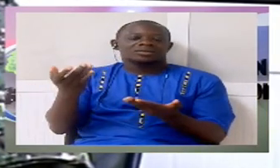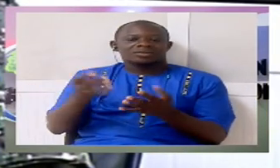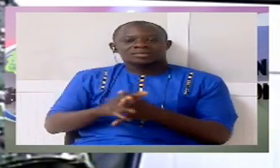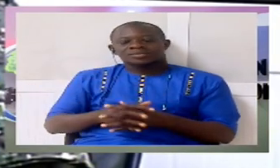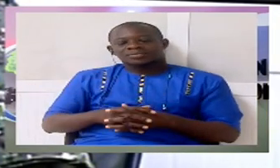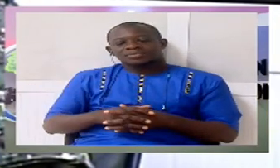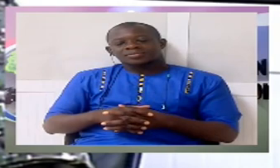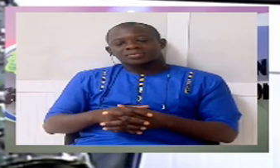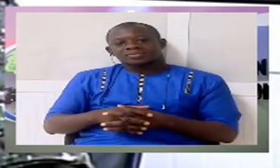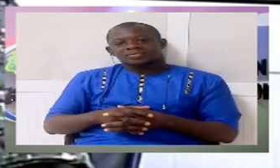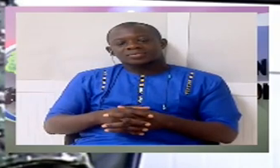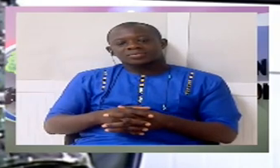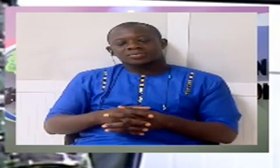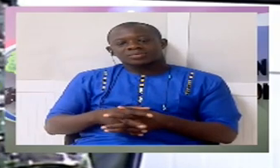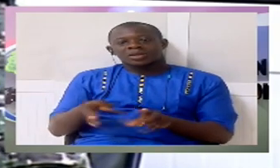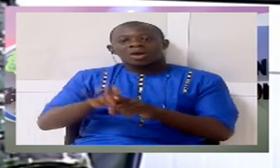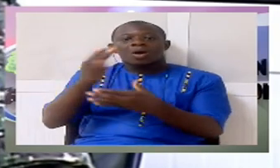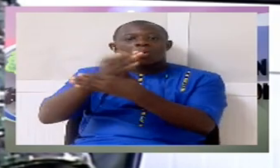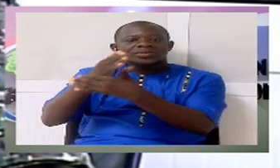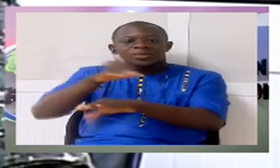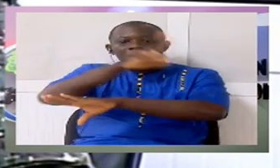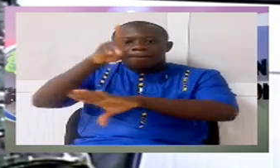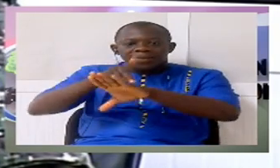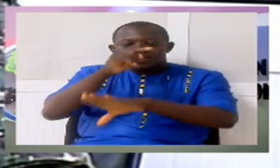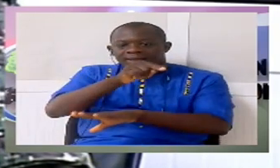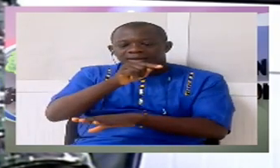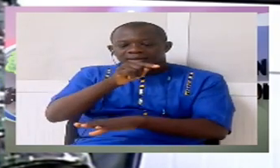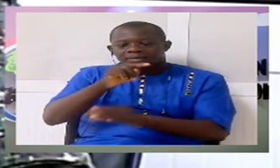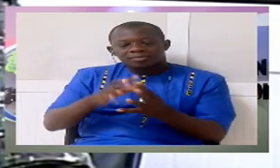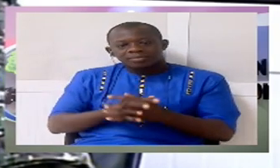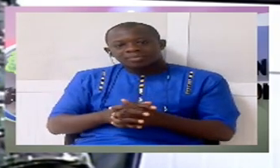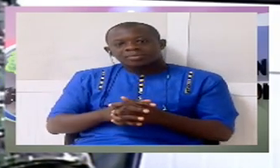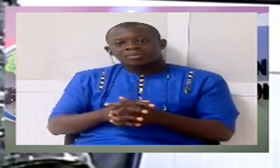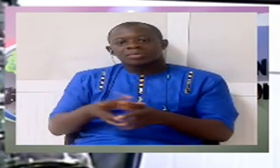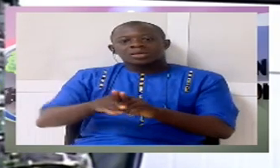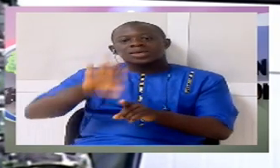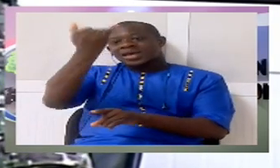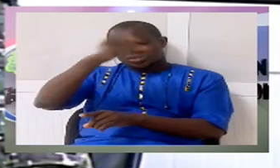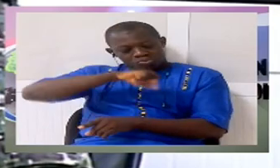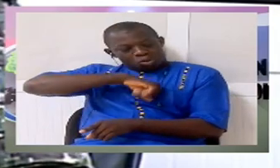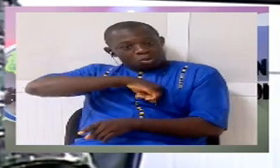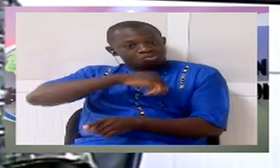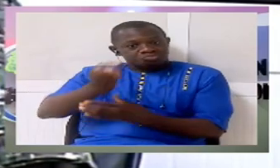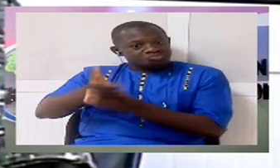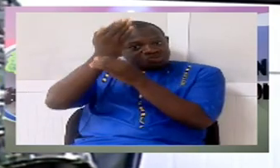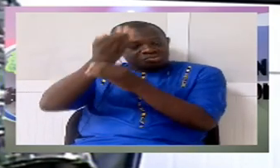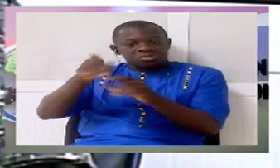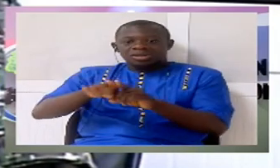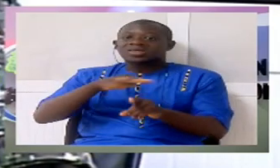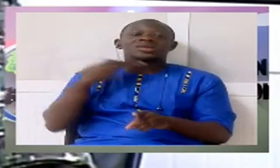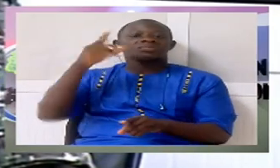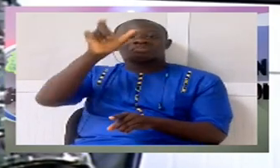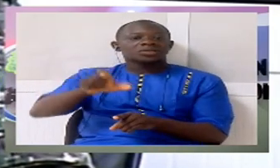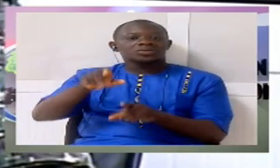reeyé. Fi wessel wi. Yes. Wessel. Wa. Ko day fi ma tey. That was willful,